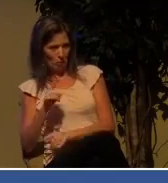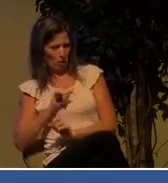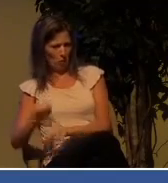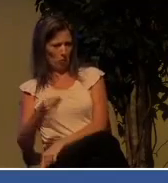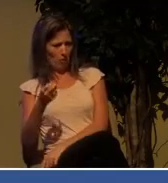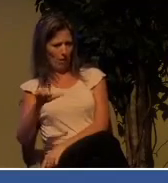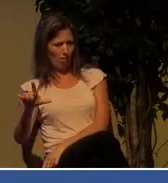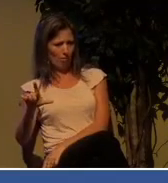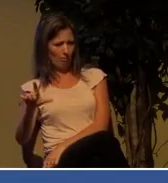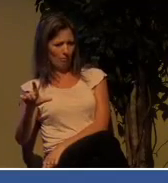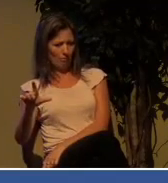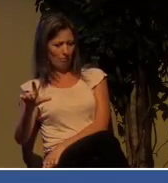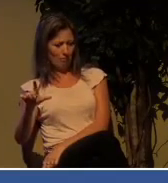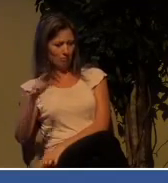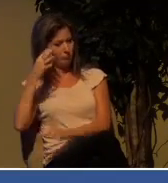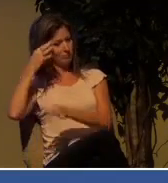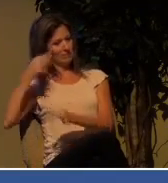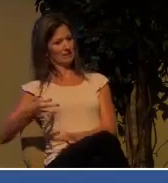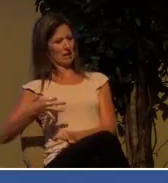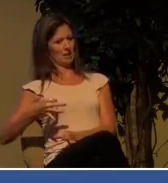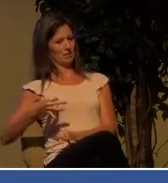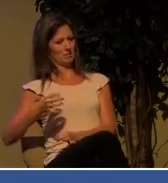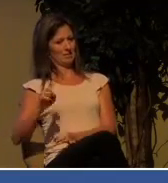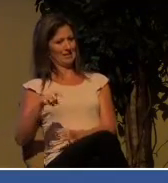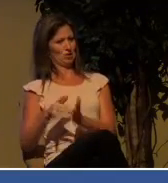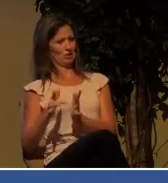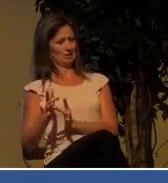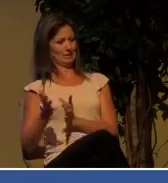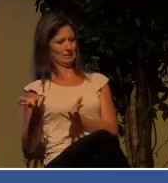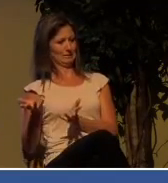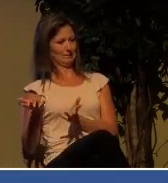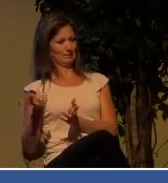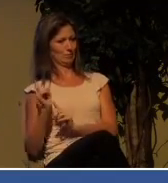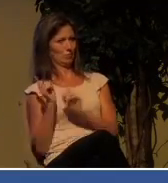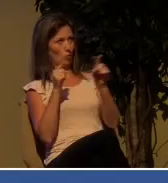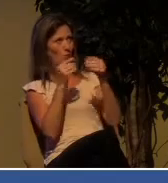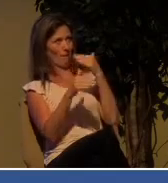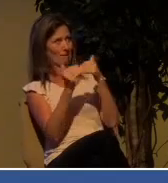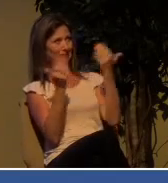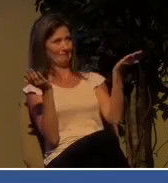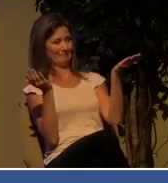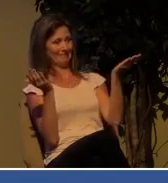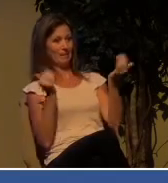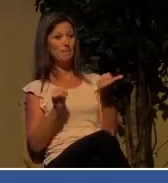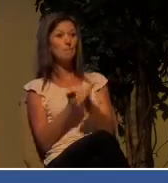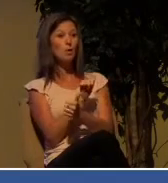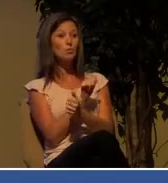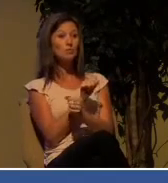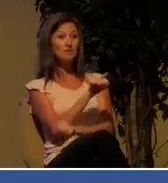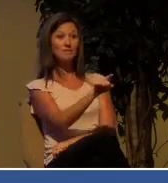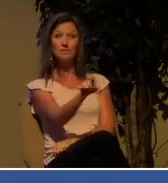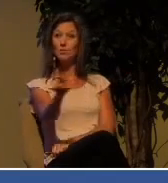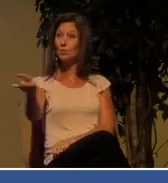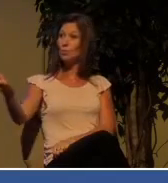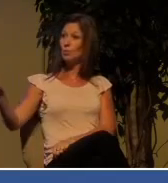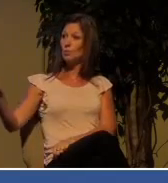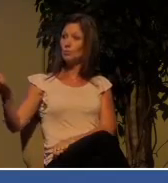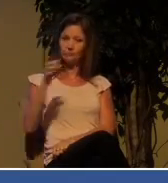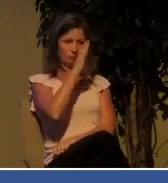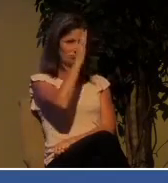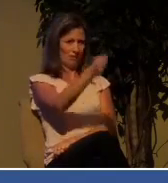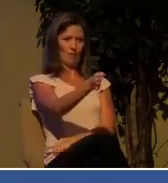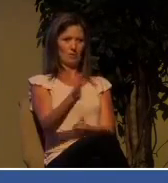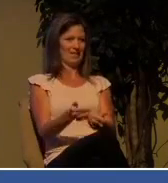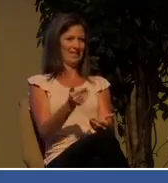decision that had to be made. We needed Jesus. And so for most of us, it was pretty